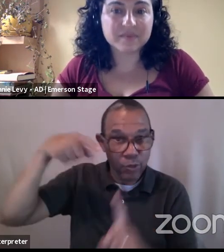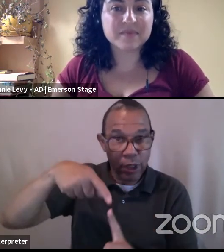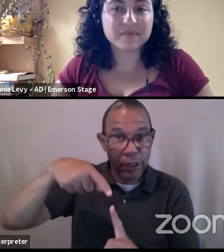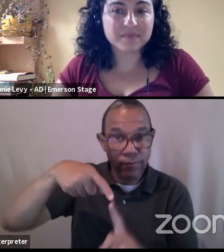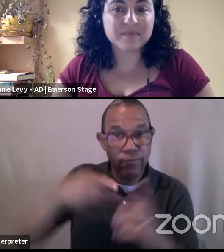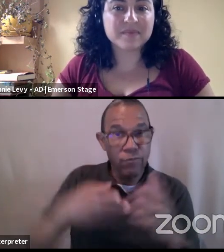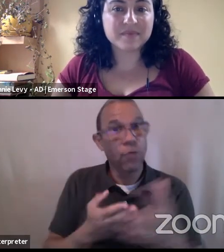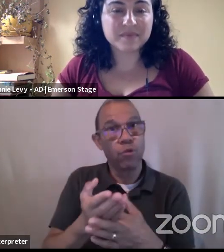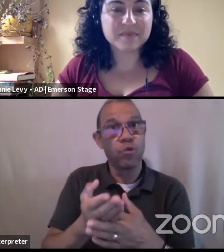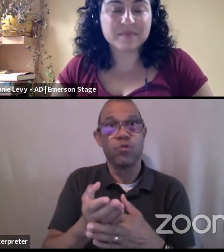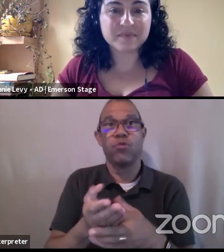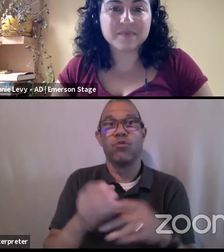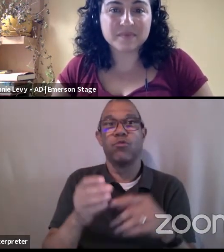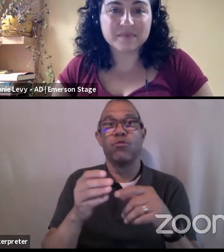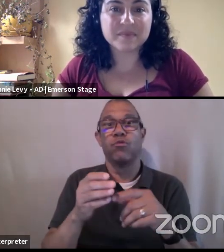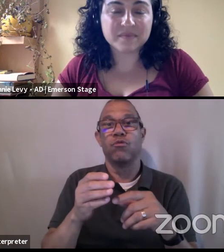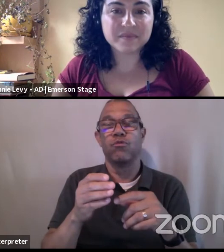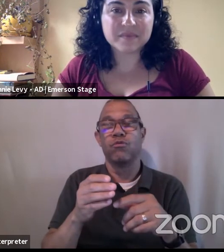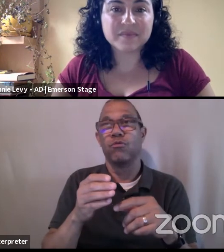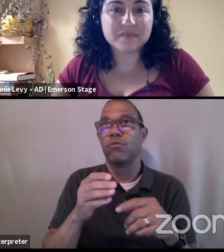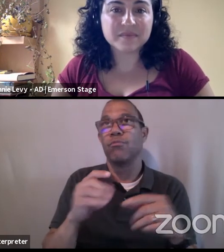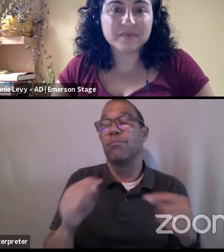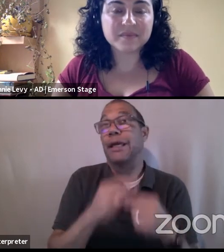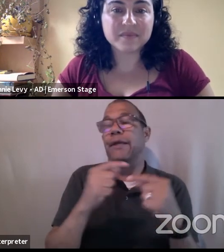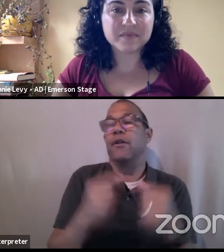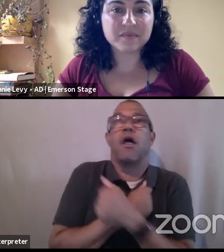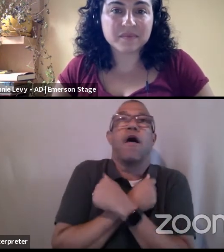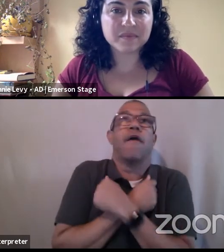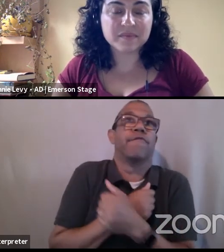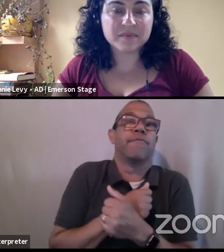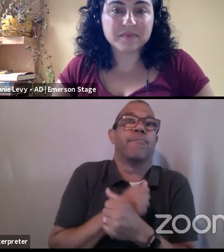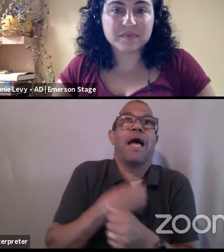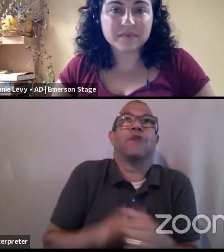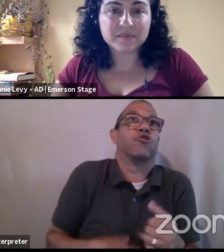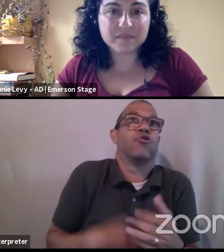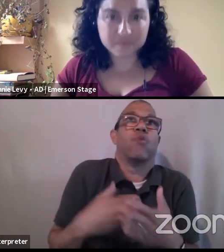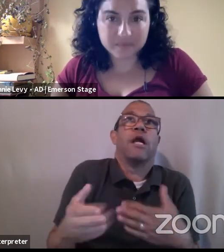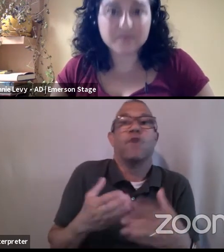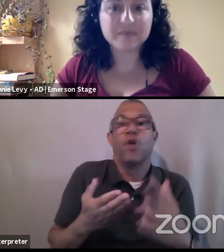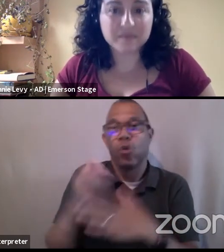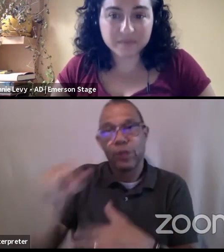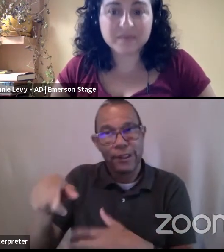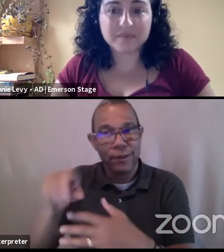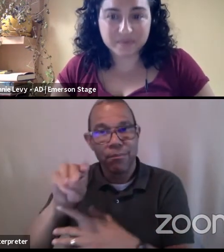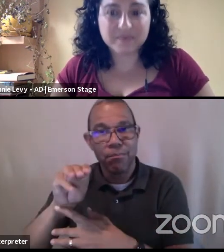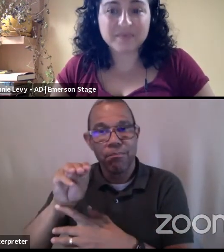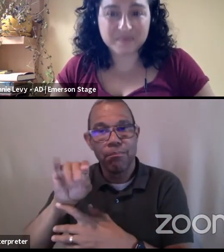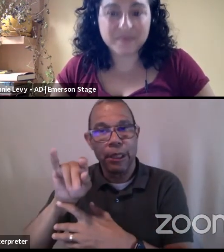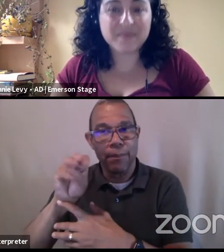uh or love or passion through uh this medium so